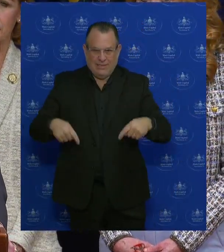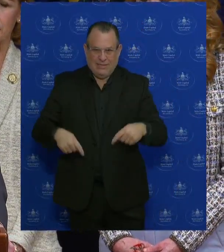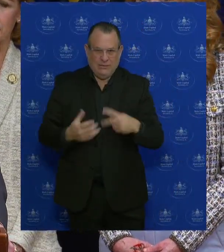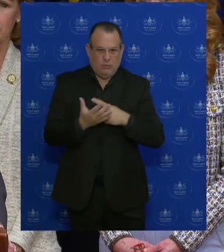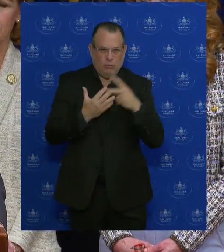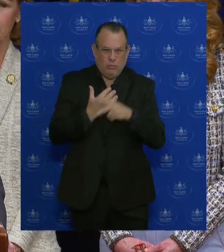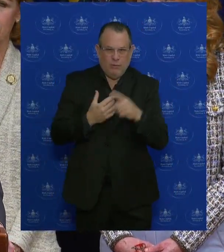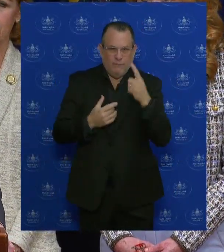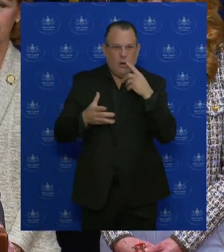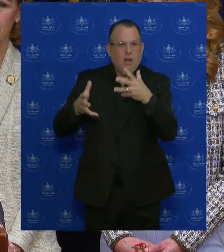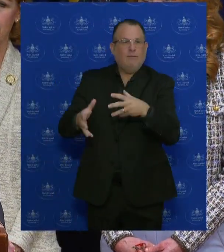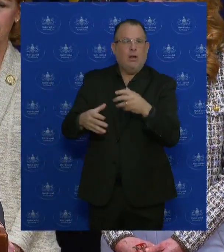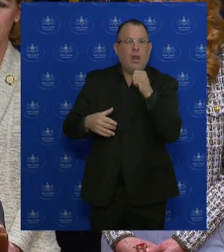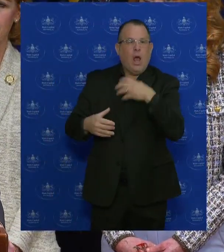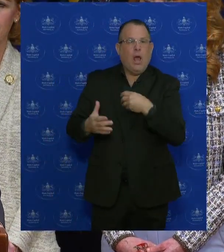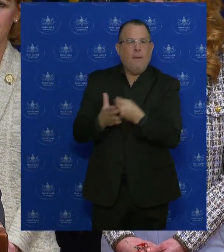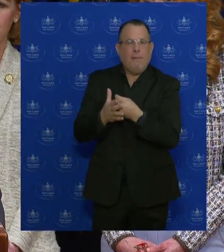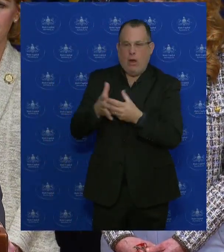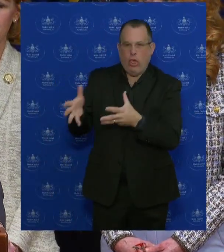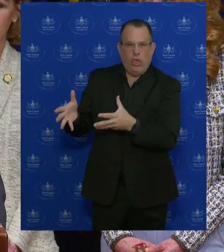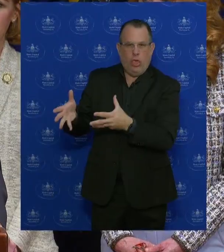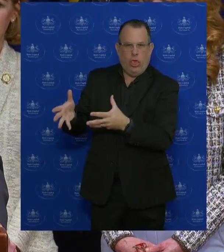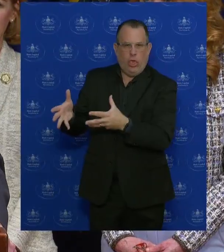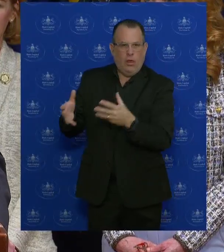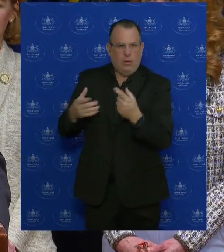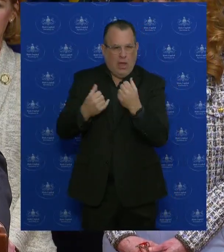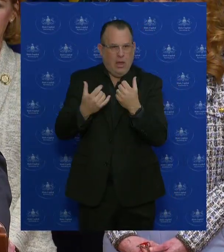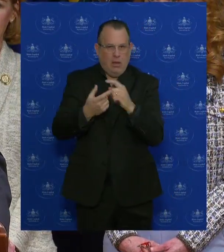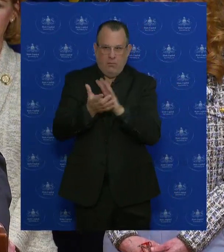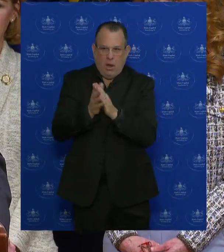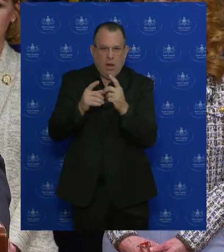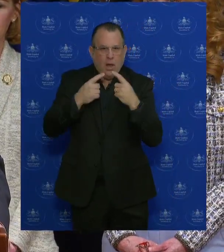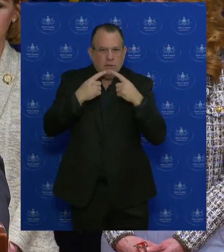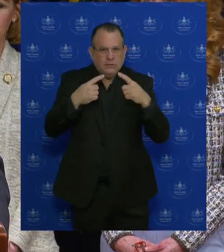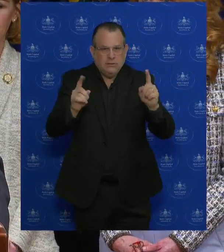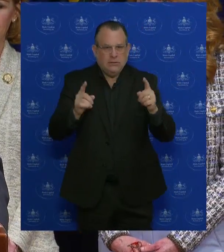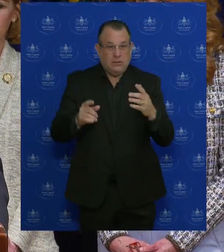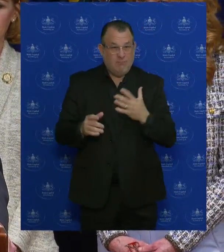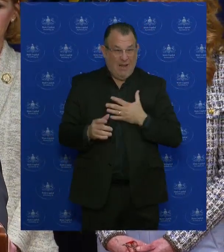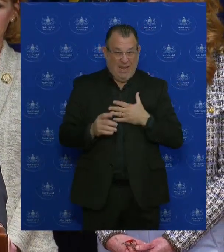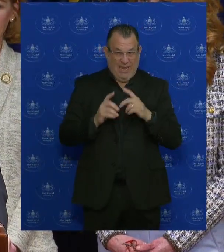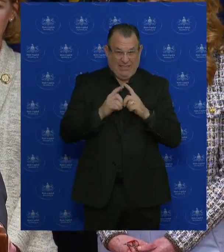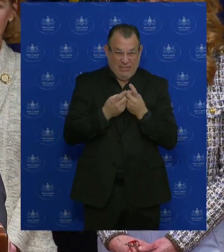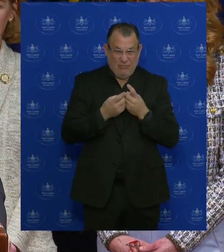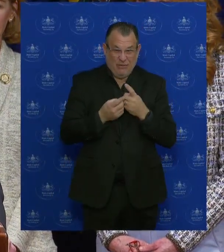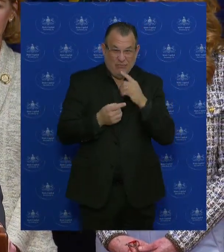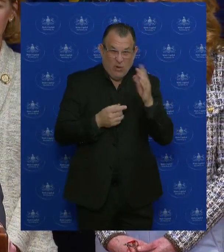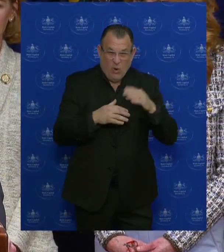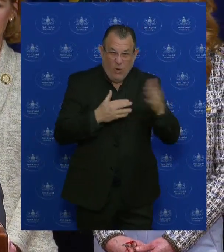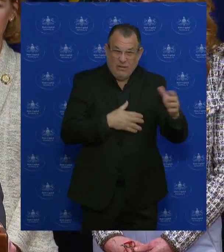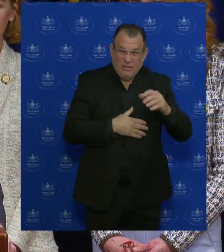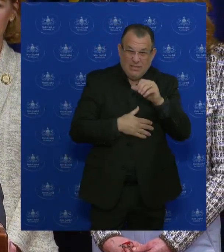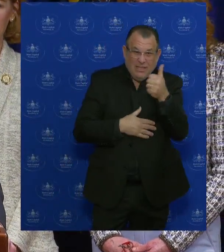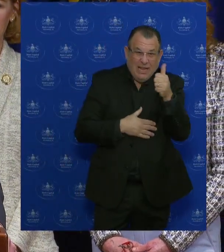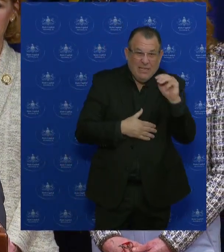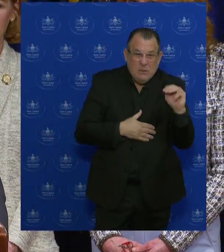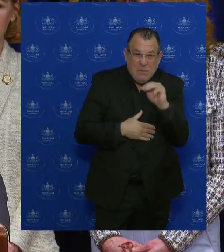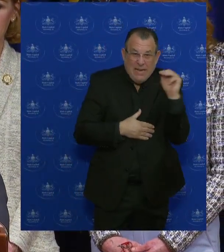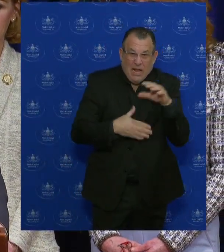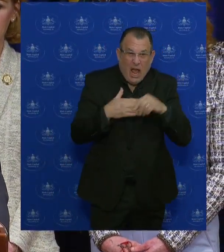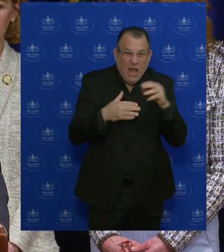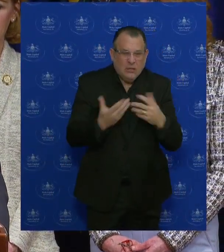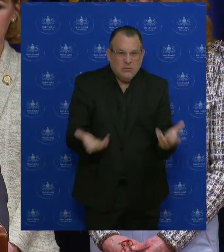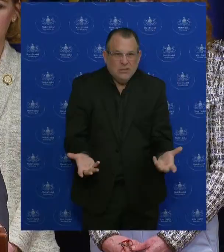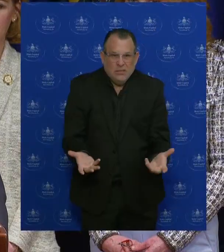success. Just in my district alone, we've seen upwards of $10 million in unclaimed property returned